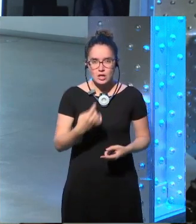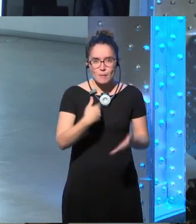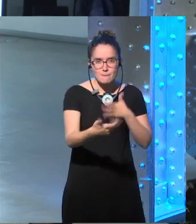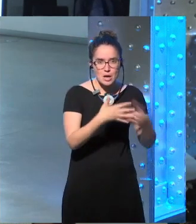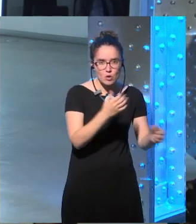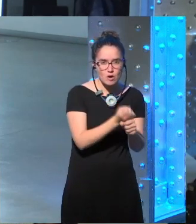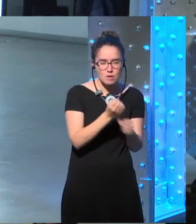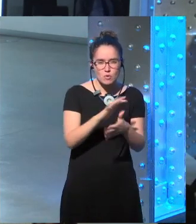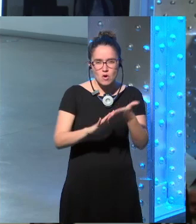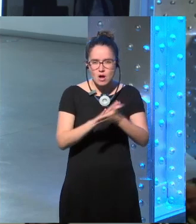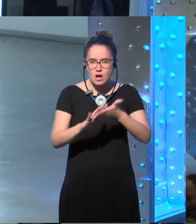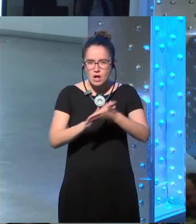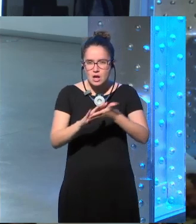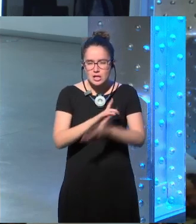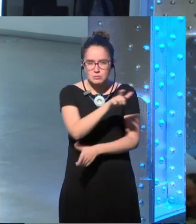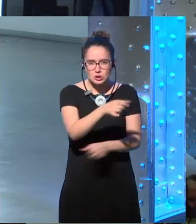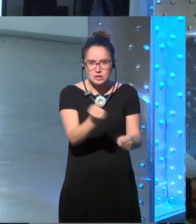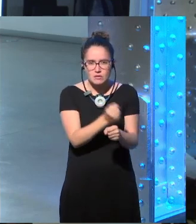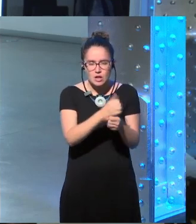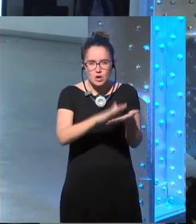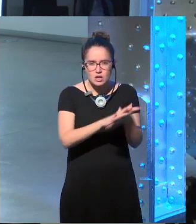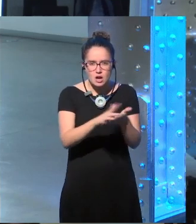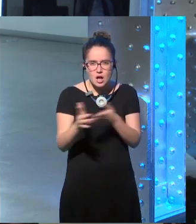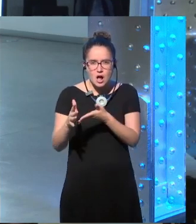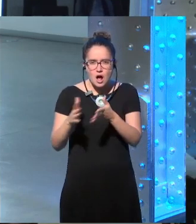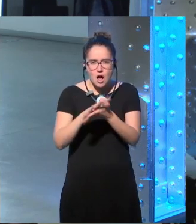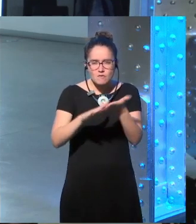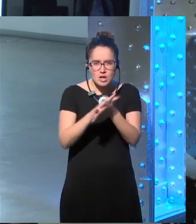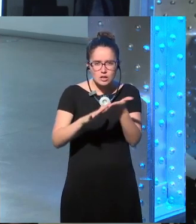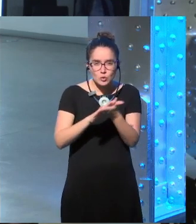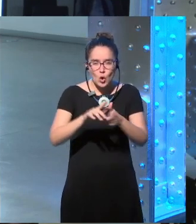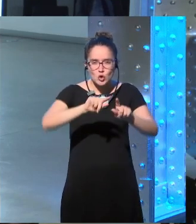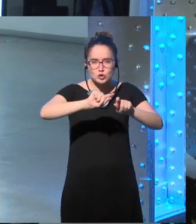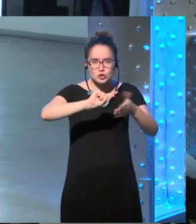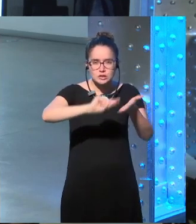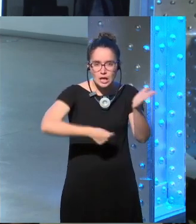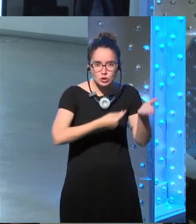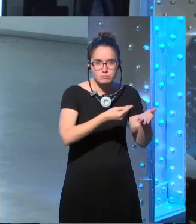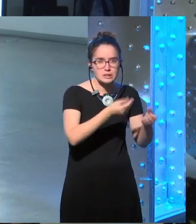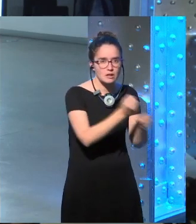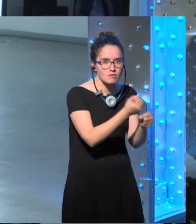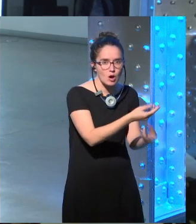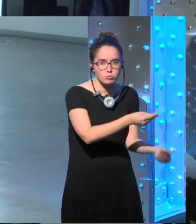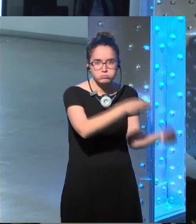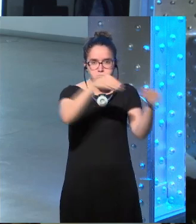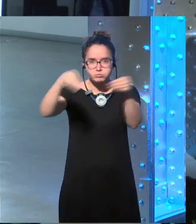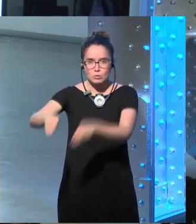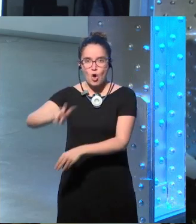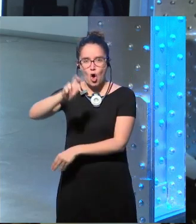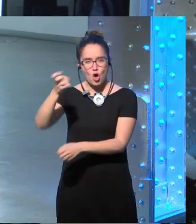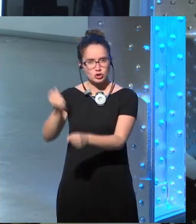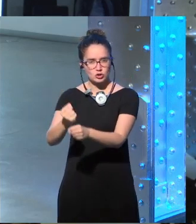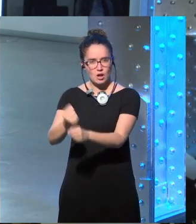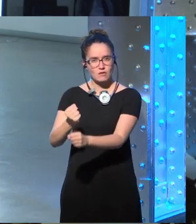negotiate relocation contracts, which sometimes ensured that there was no downgrading and made the